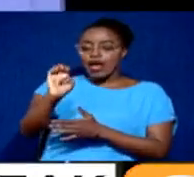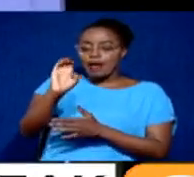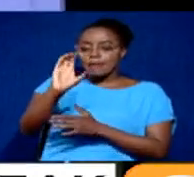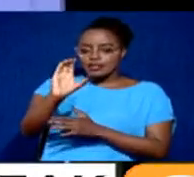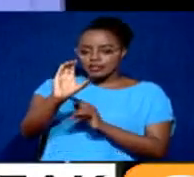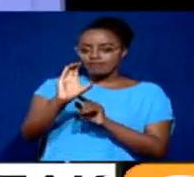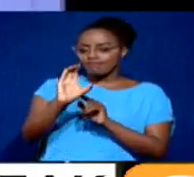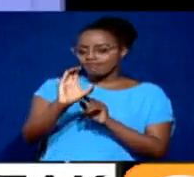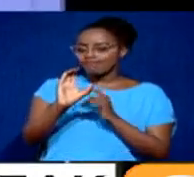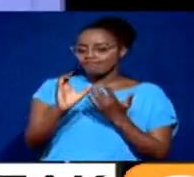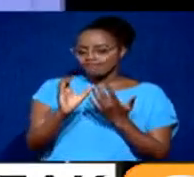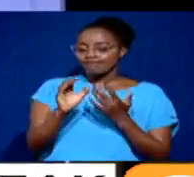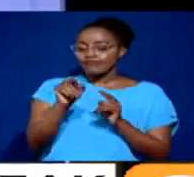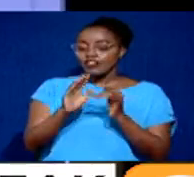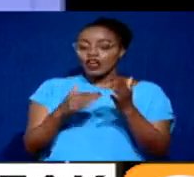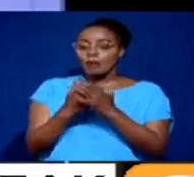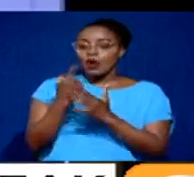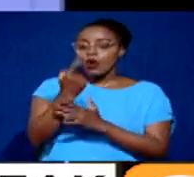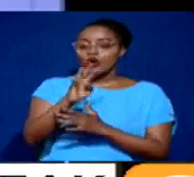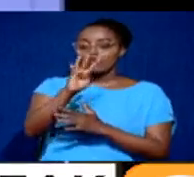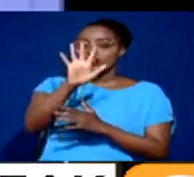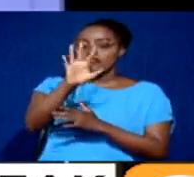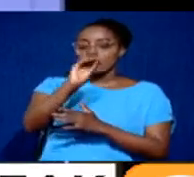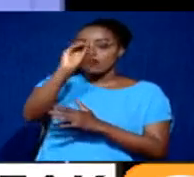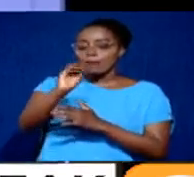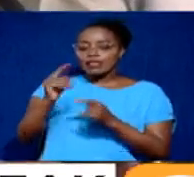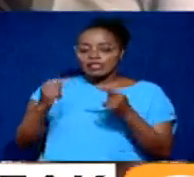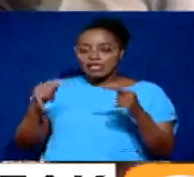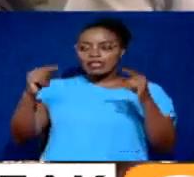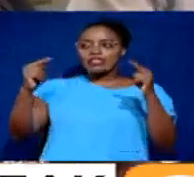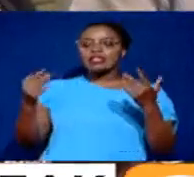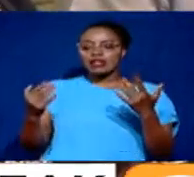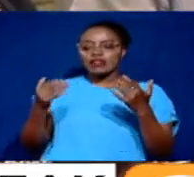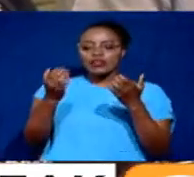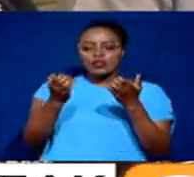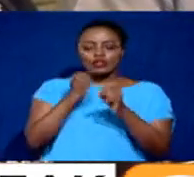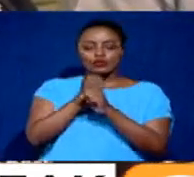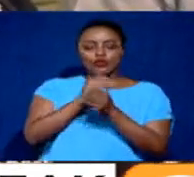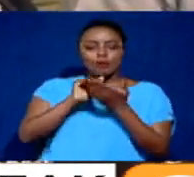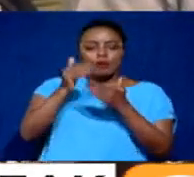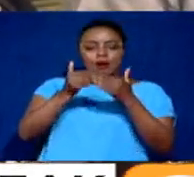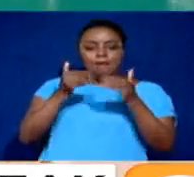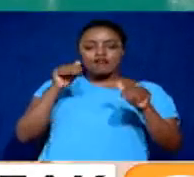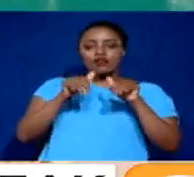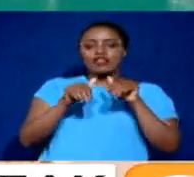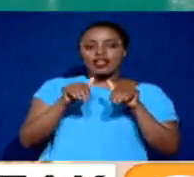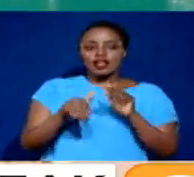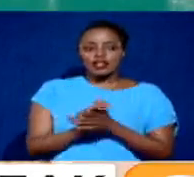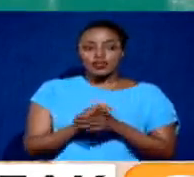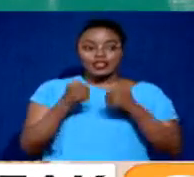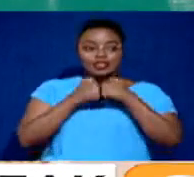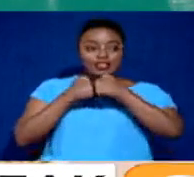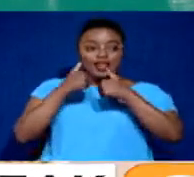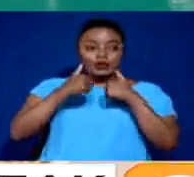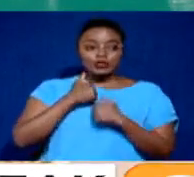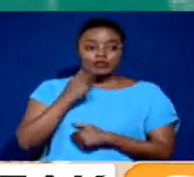Commission, IEBC, that proved only 45% success rate, much needs to be done ahead of the polls. The challenges that